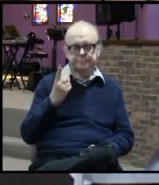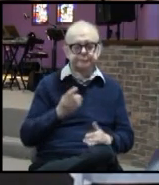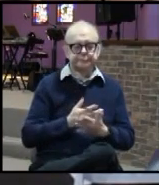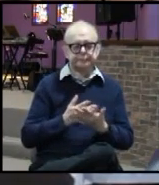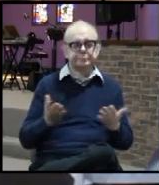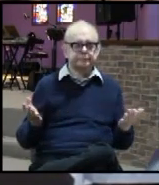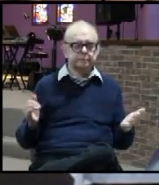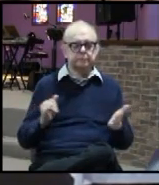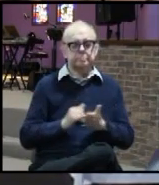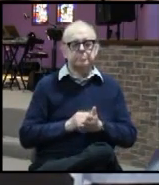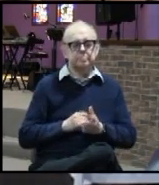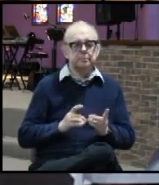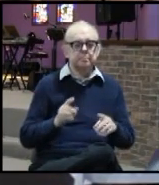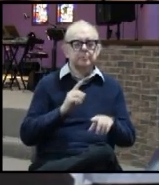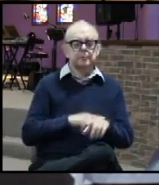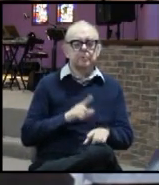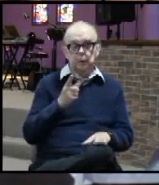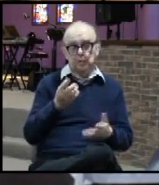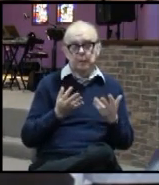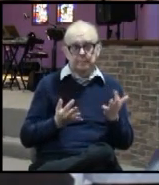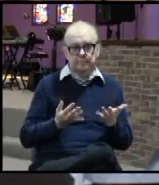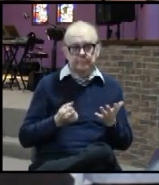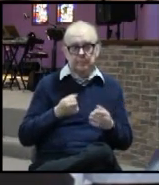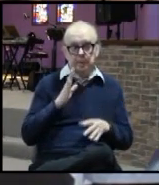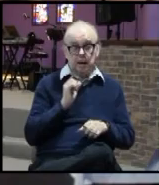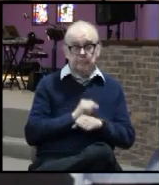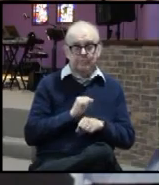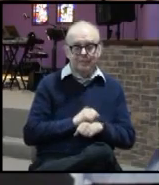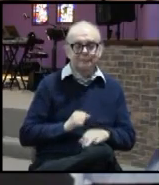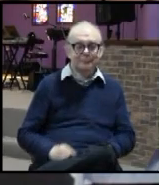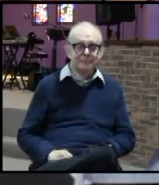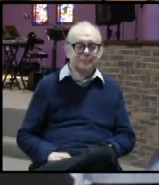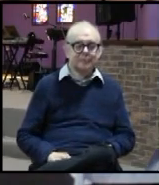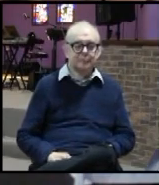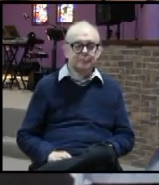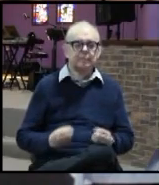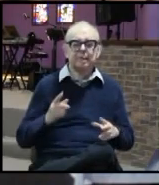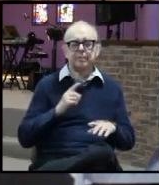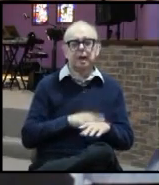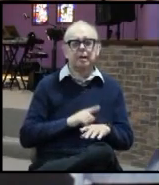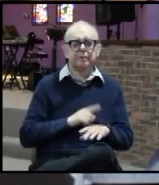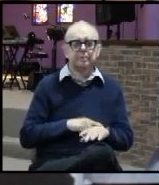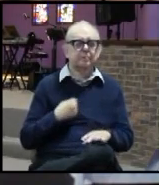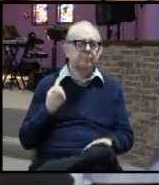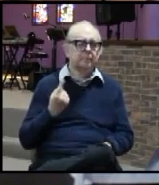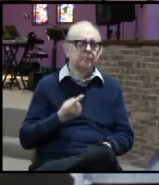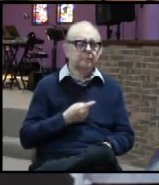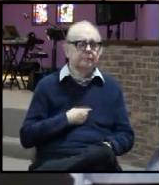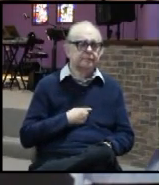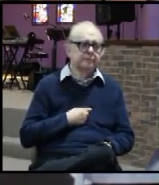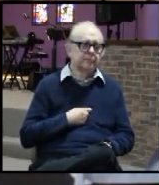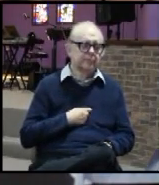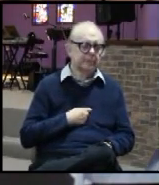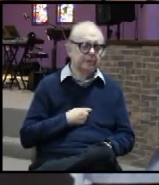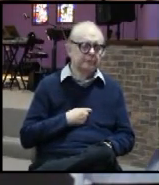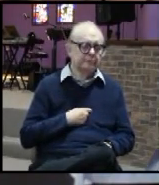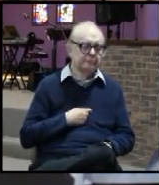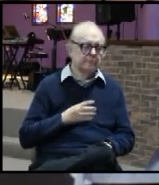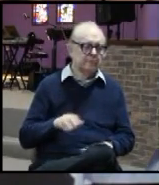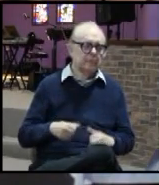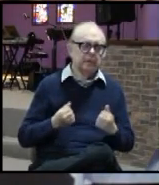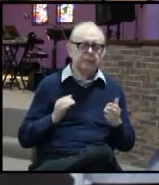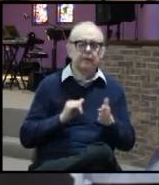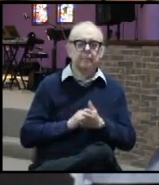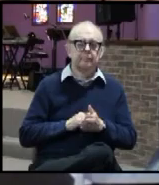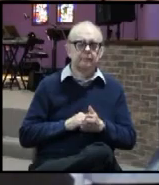things. That while you're waiting, God's working. And so many times we forget about this. He says